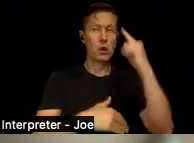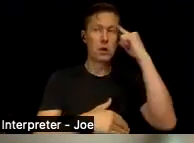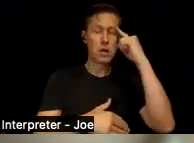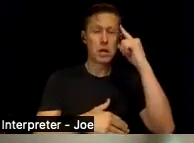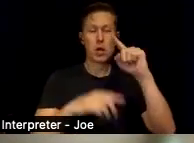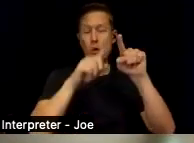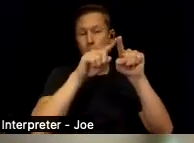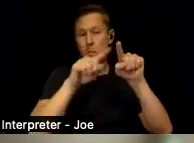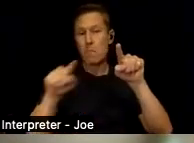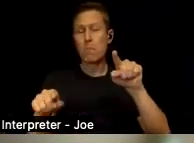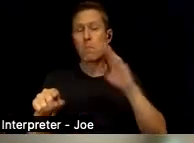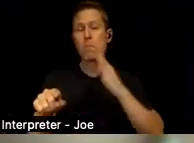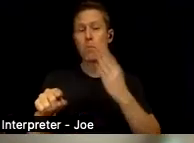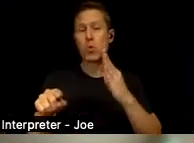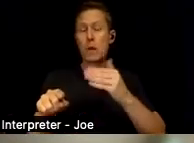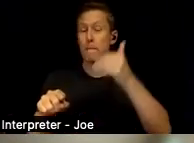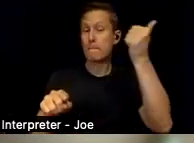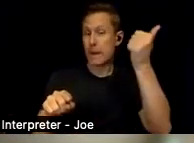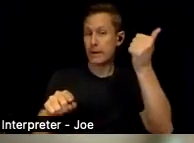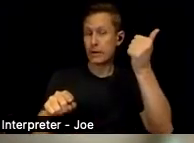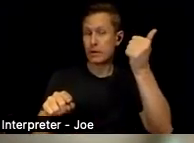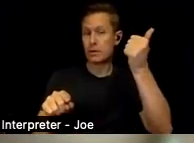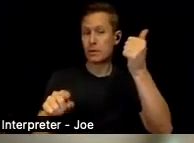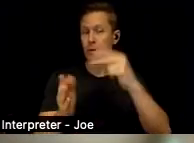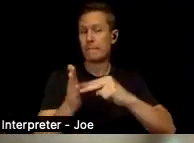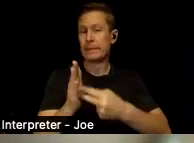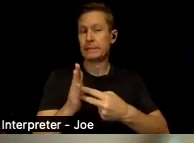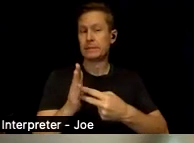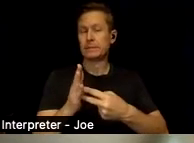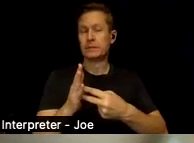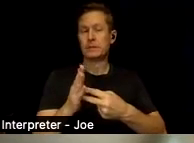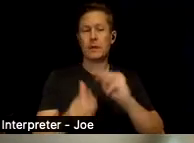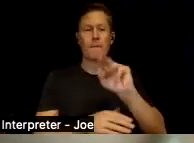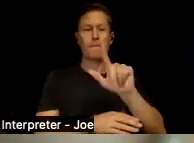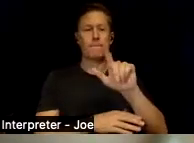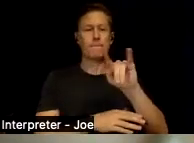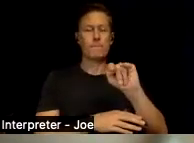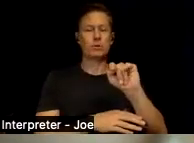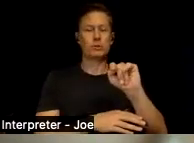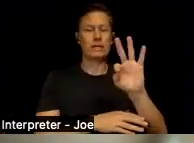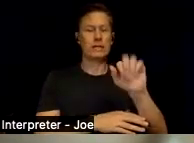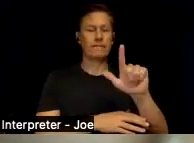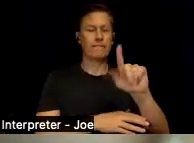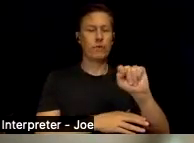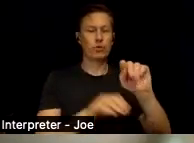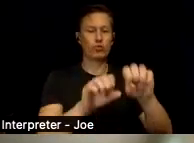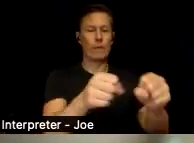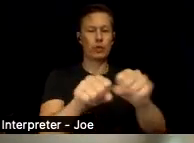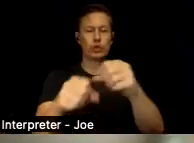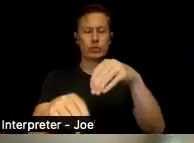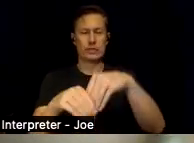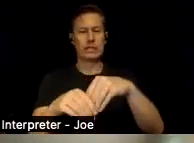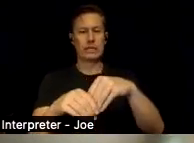curve is better, and it accounts for the possibility of multi-fault ruptures and earthquakes within that